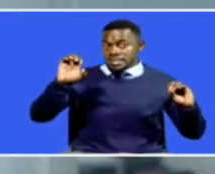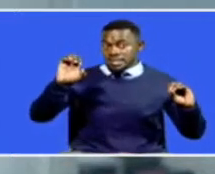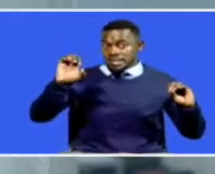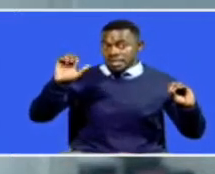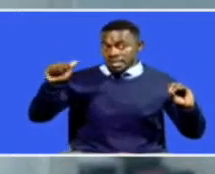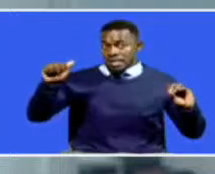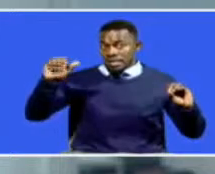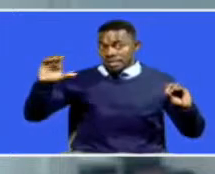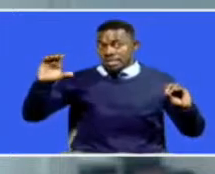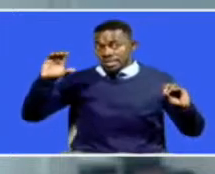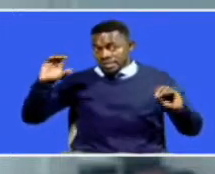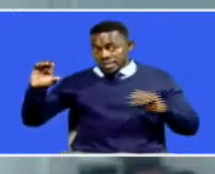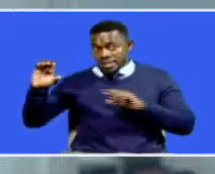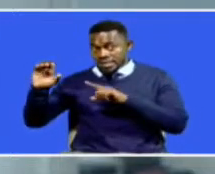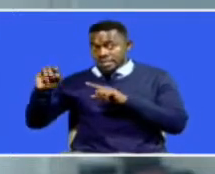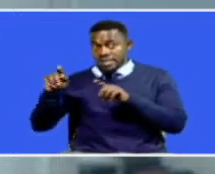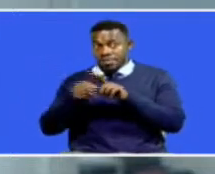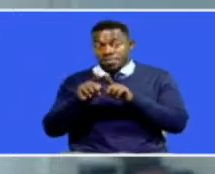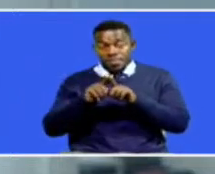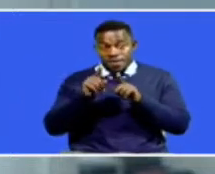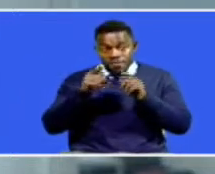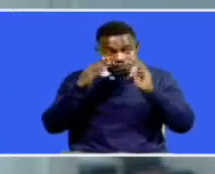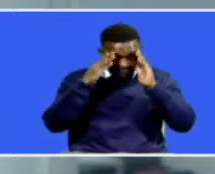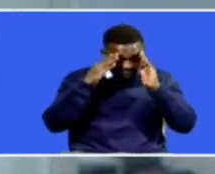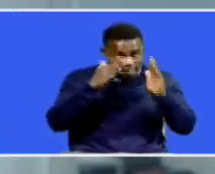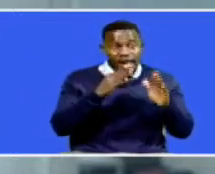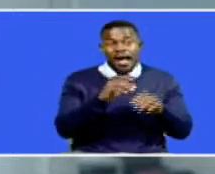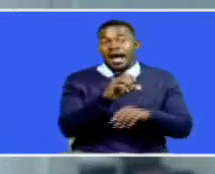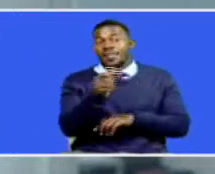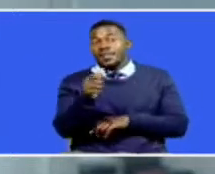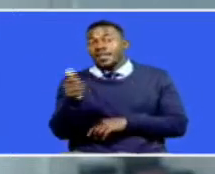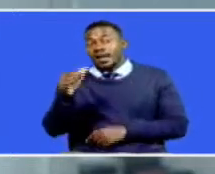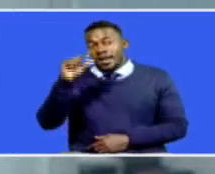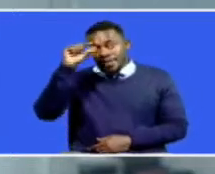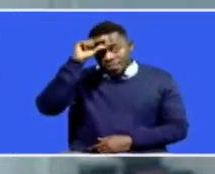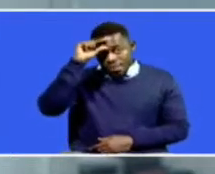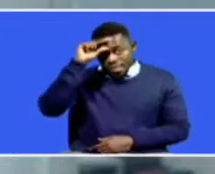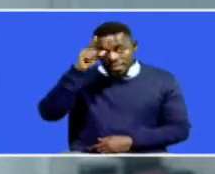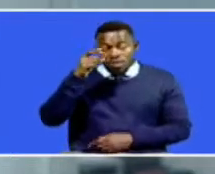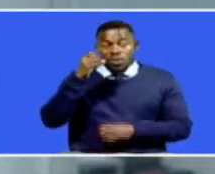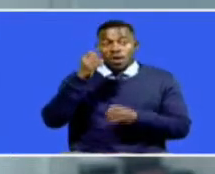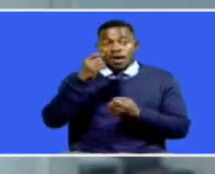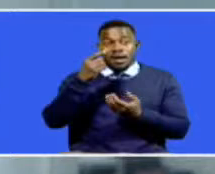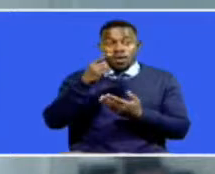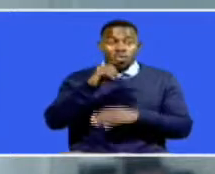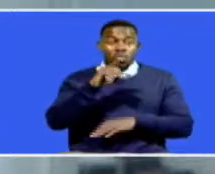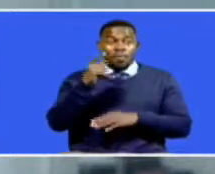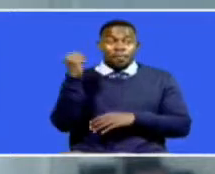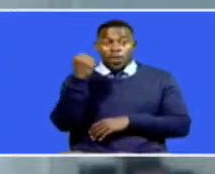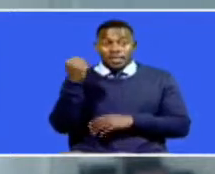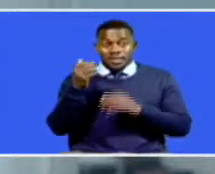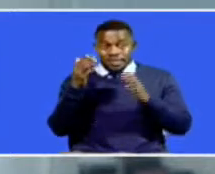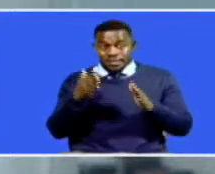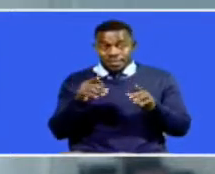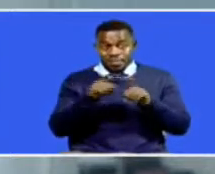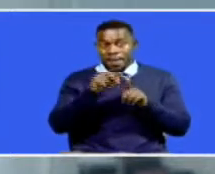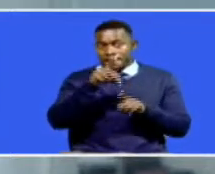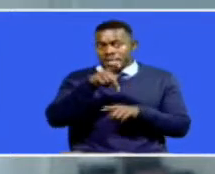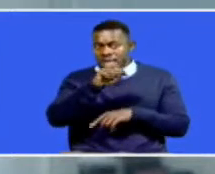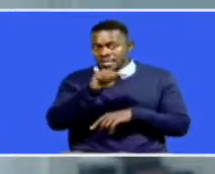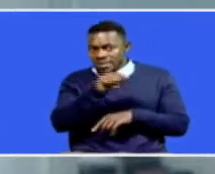of other former senior government officers, including a former CS and a PS. Clement Masombo